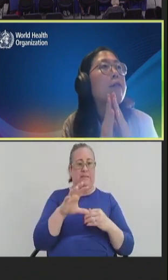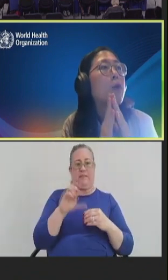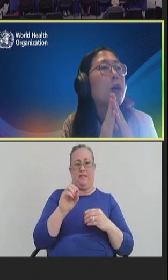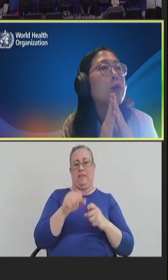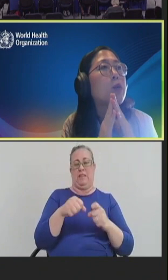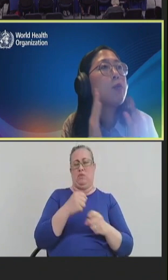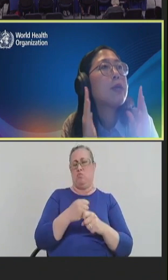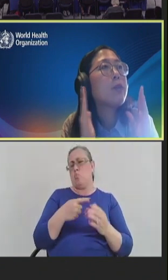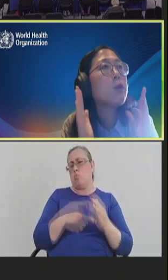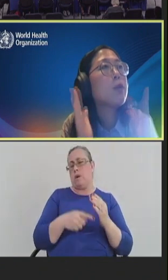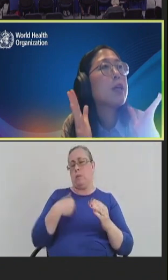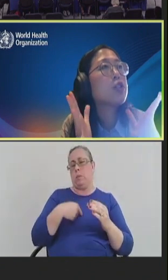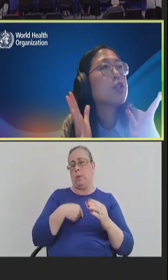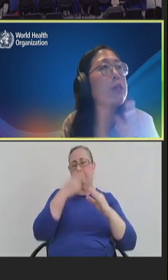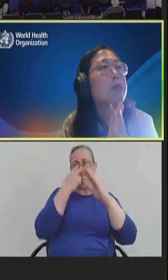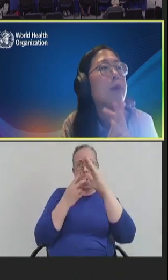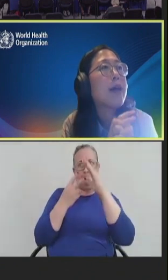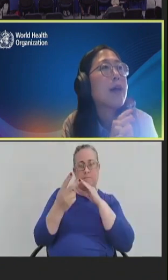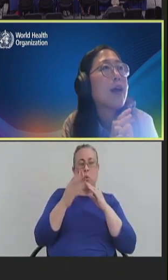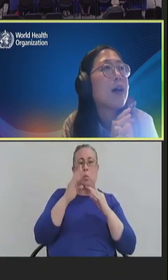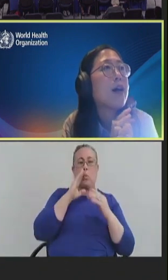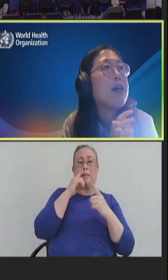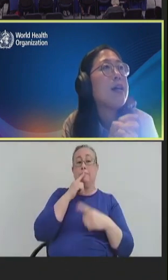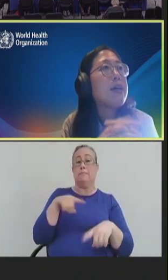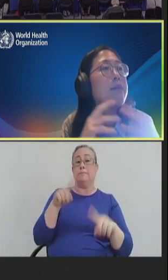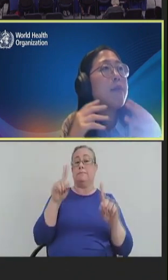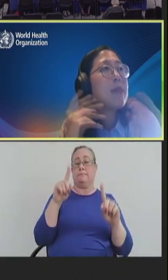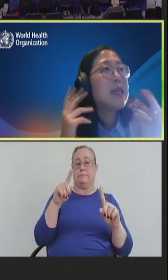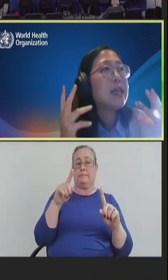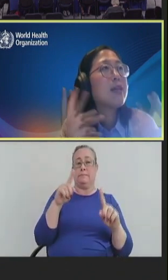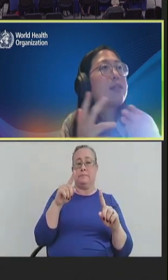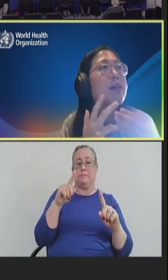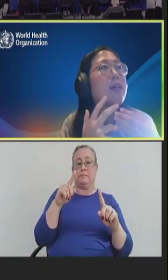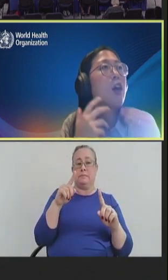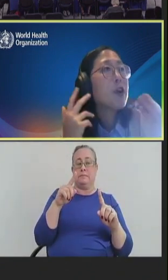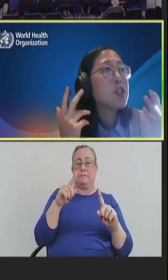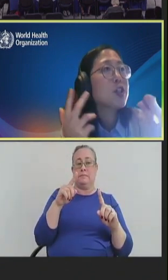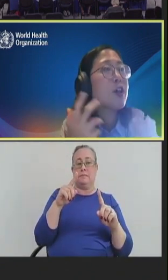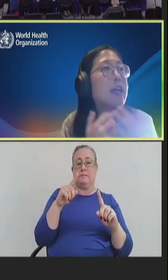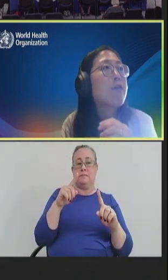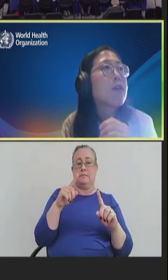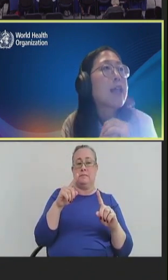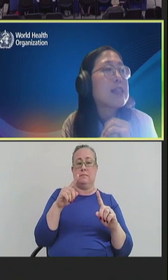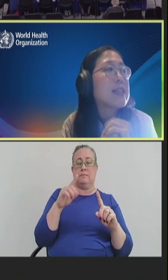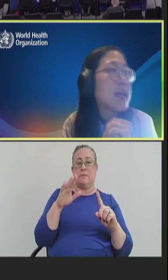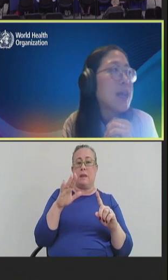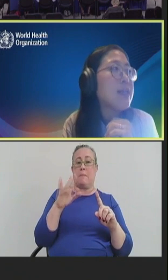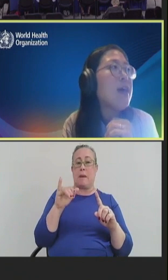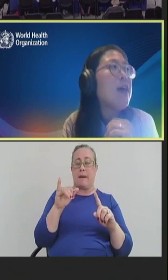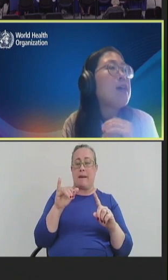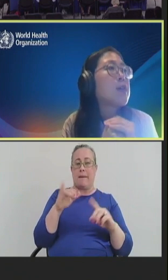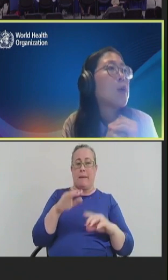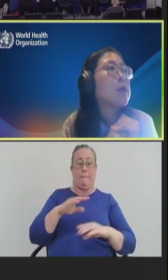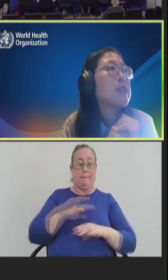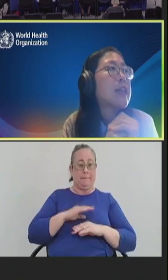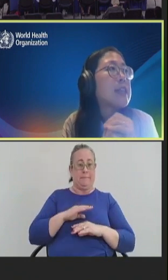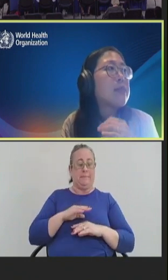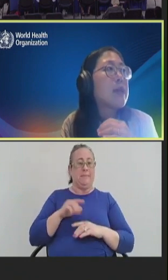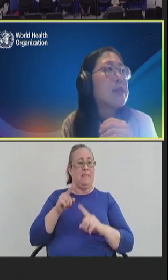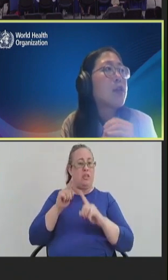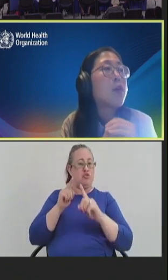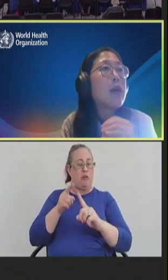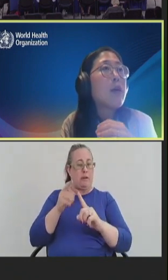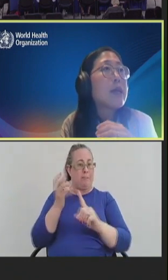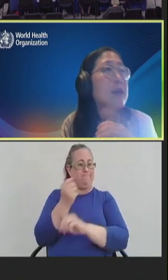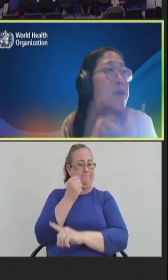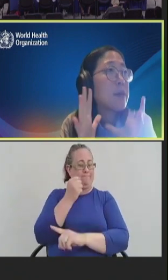what will we achieve by meeting the coverage target for the next decade? So this